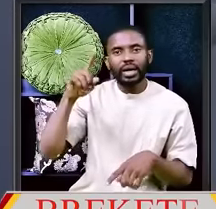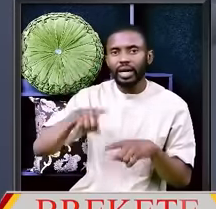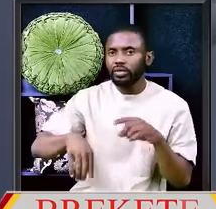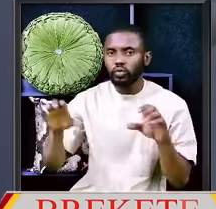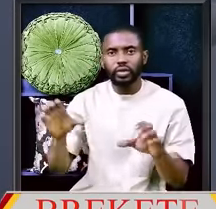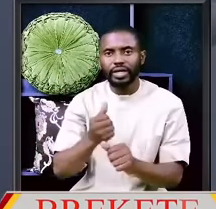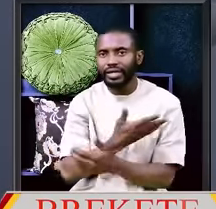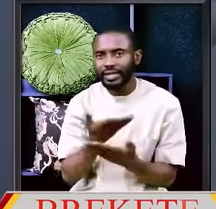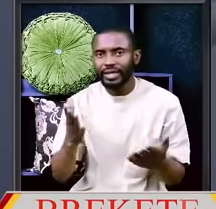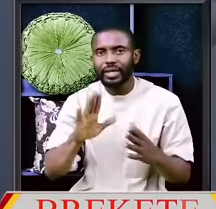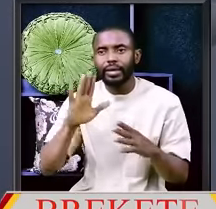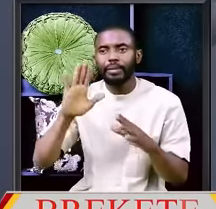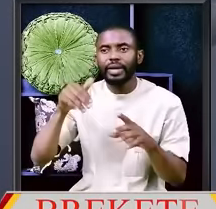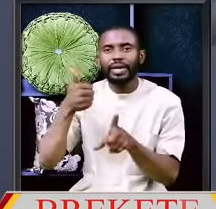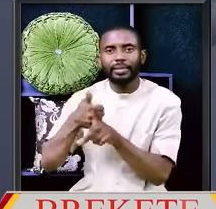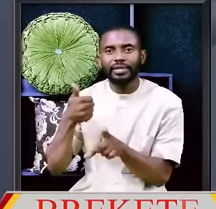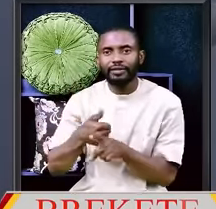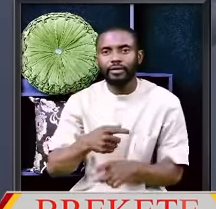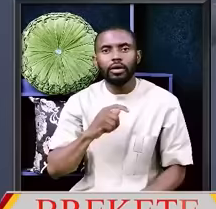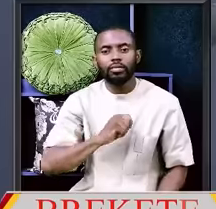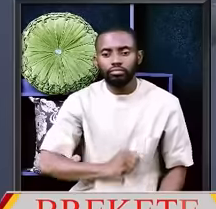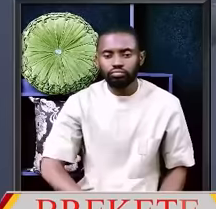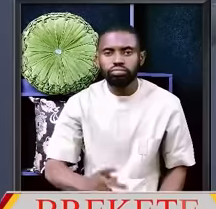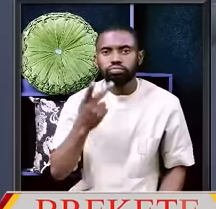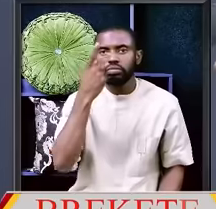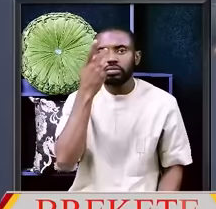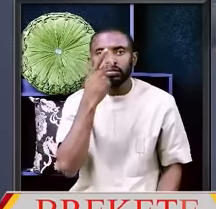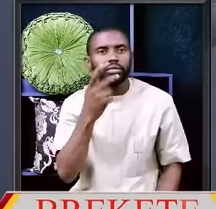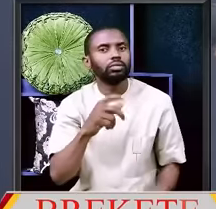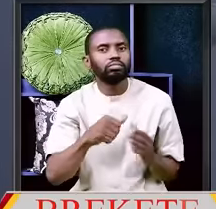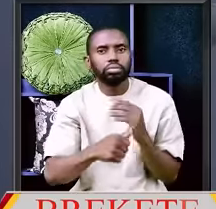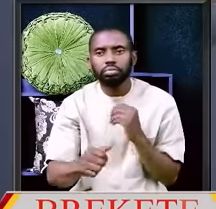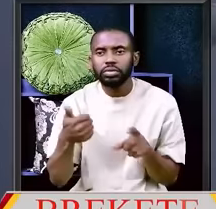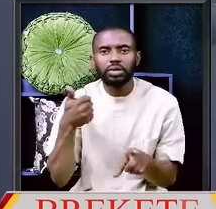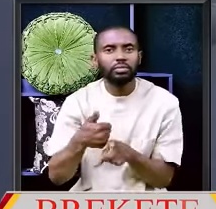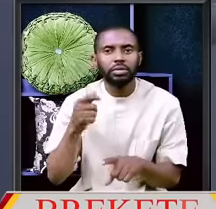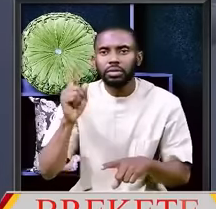anything by himself. Yes. Urinate, poop, stand, nothing.